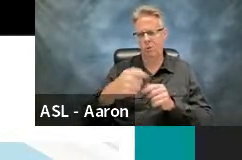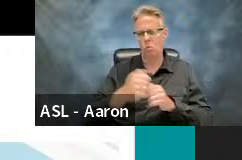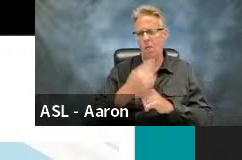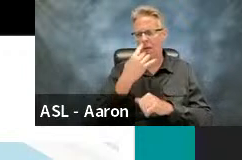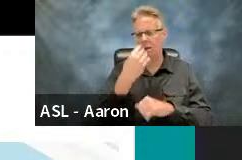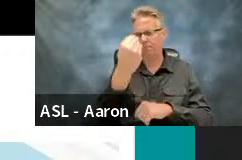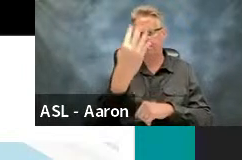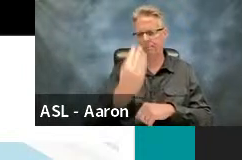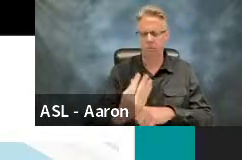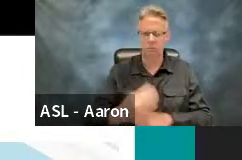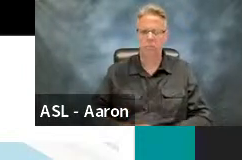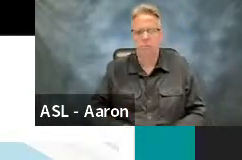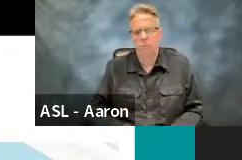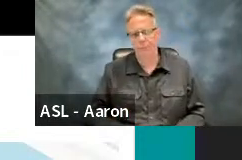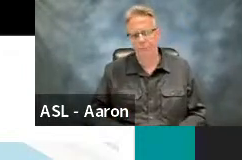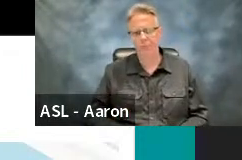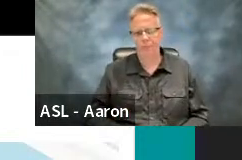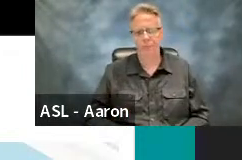signals.